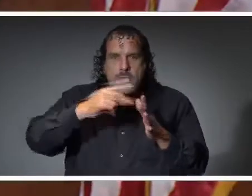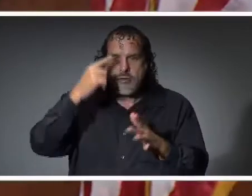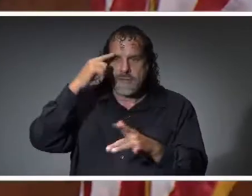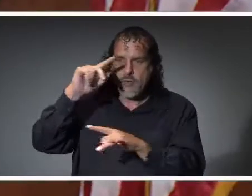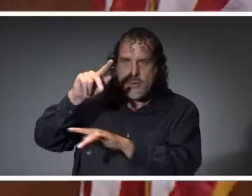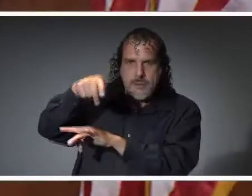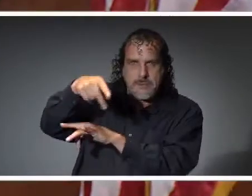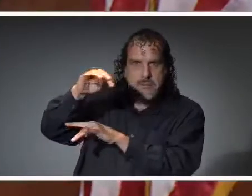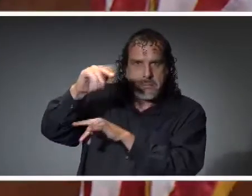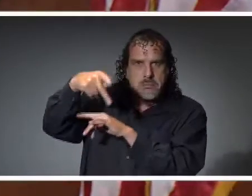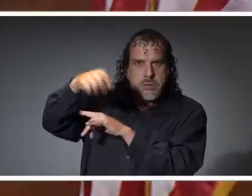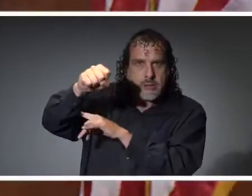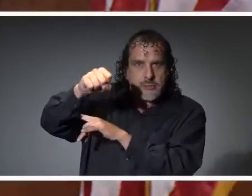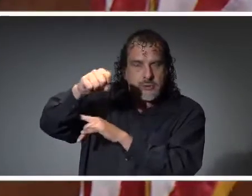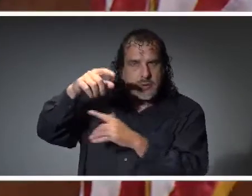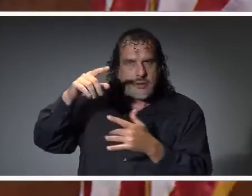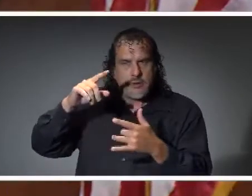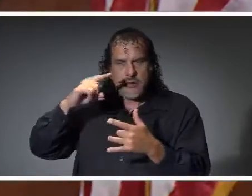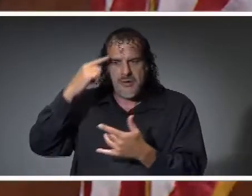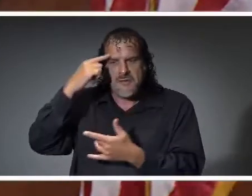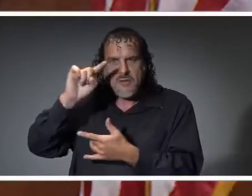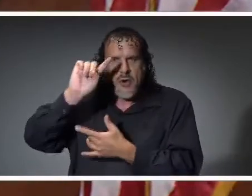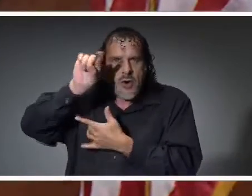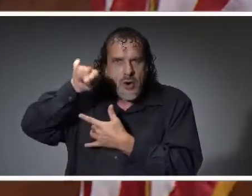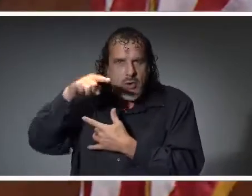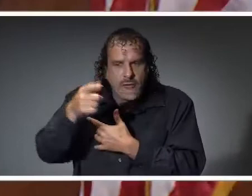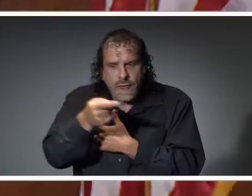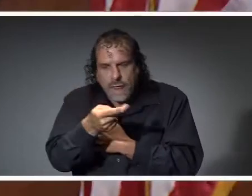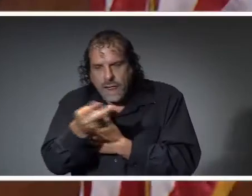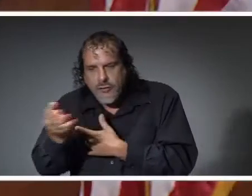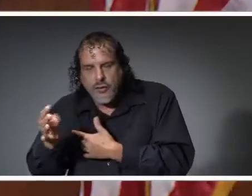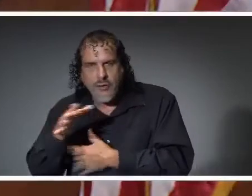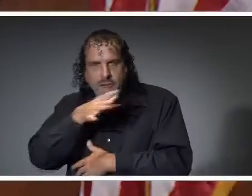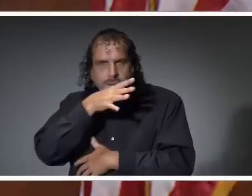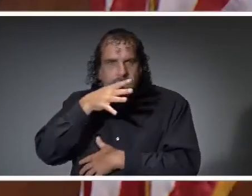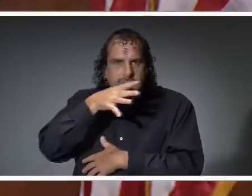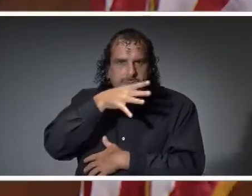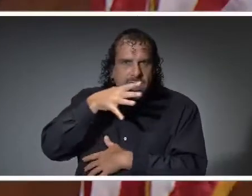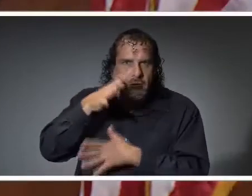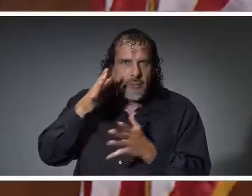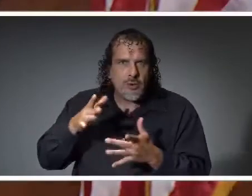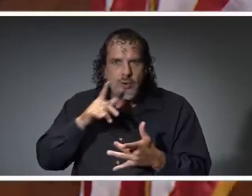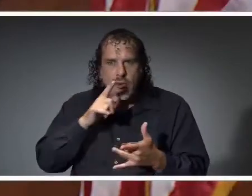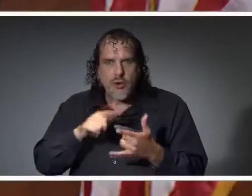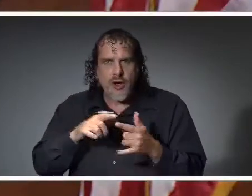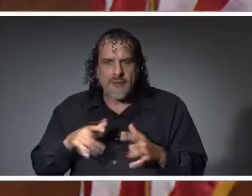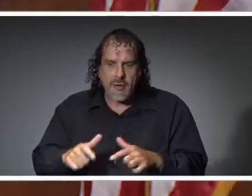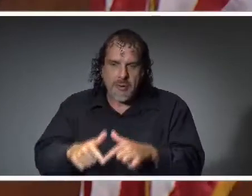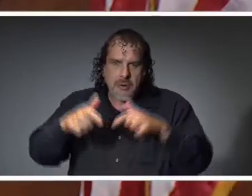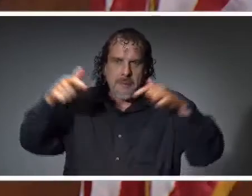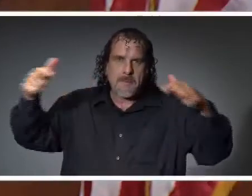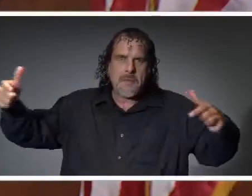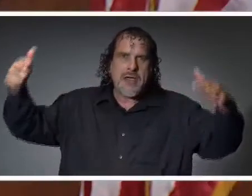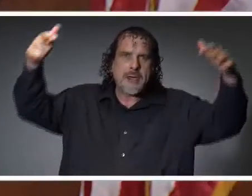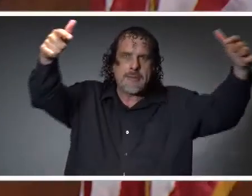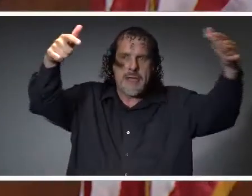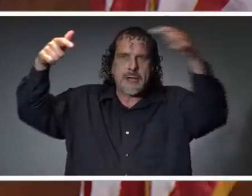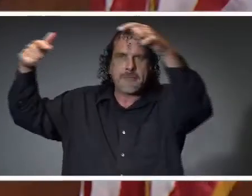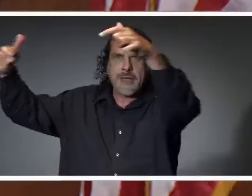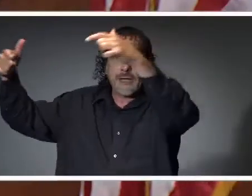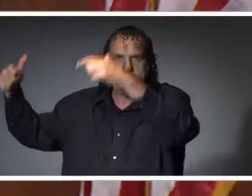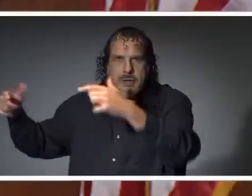project was just for those few farmers who farm large amounts of